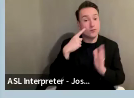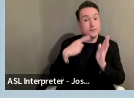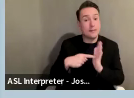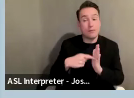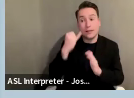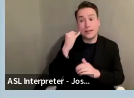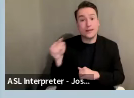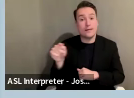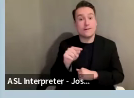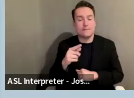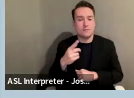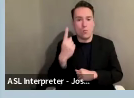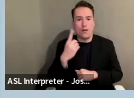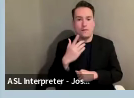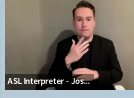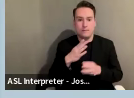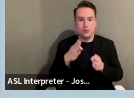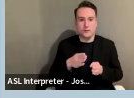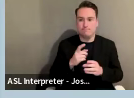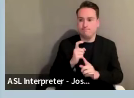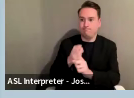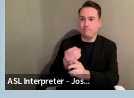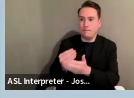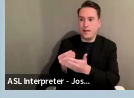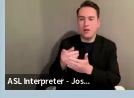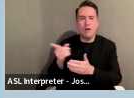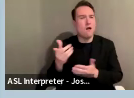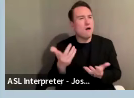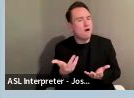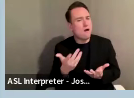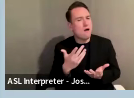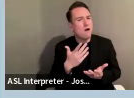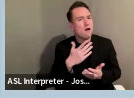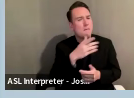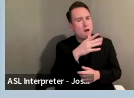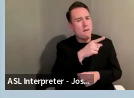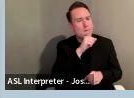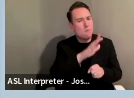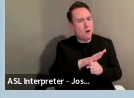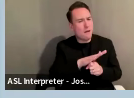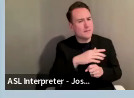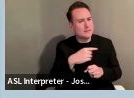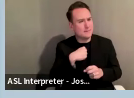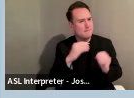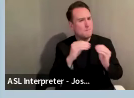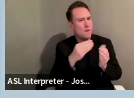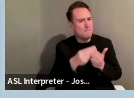beneficiaries says when I passed away, gosh, mom promised me a lot more than my other siblings, and I'm going to